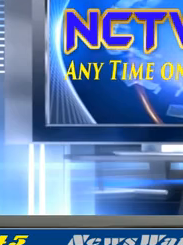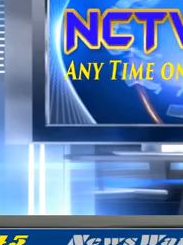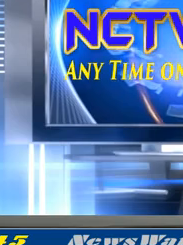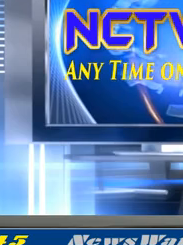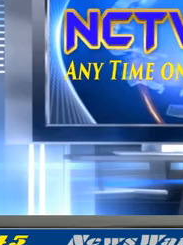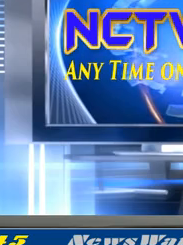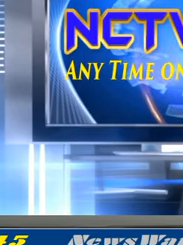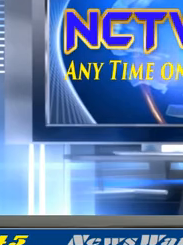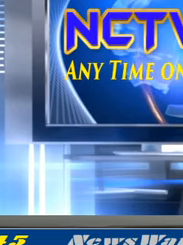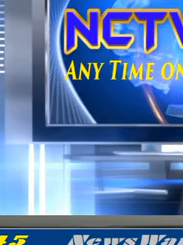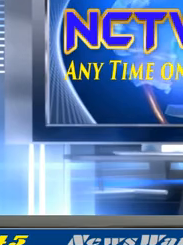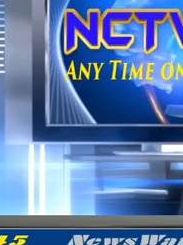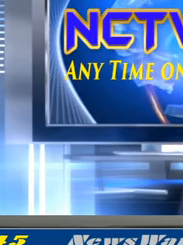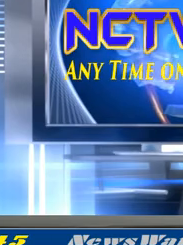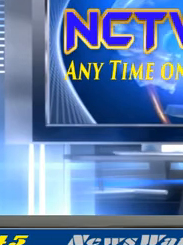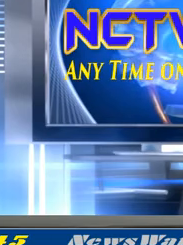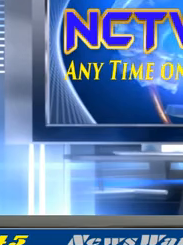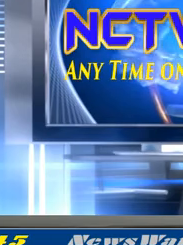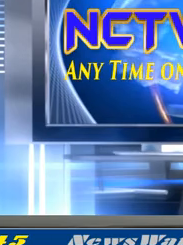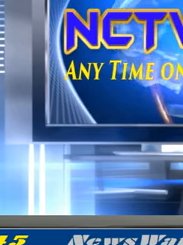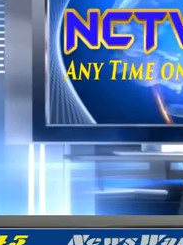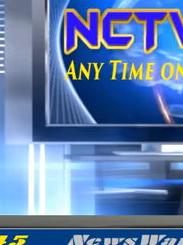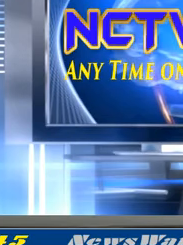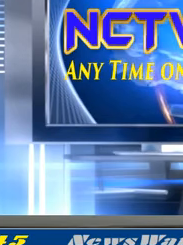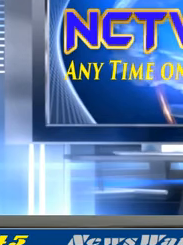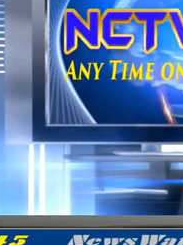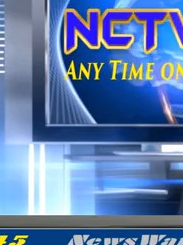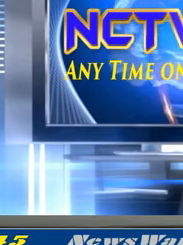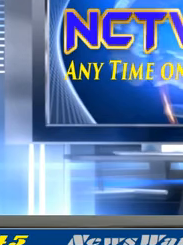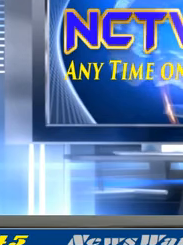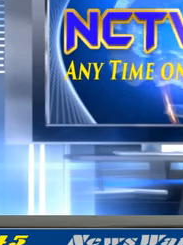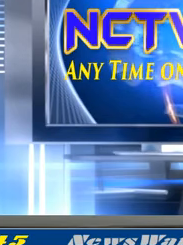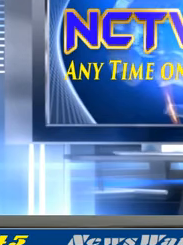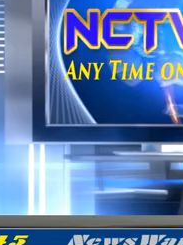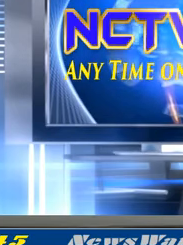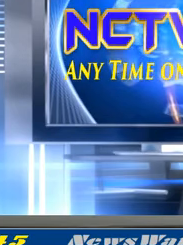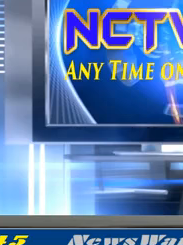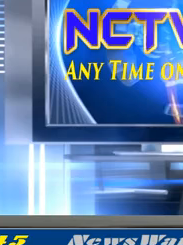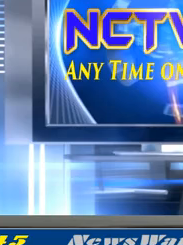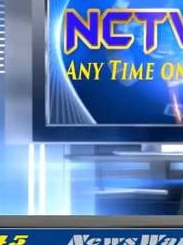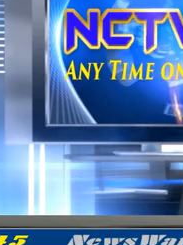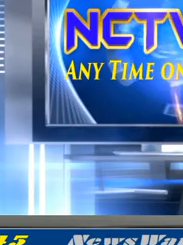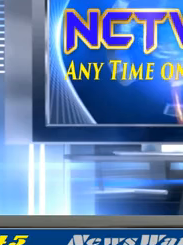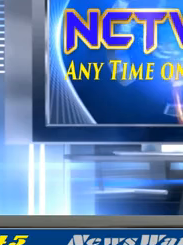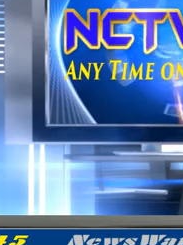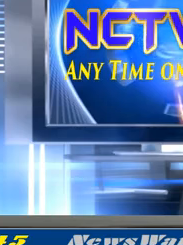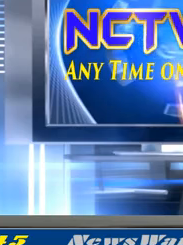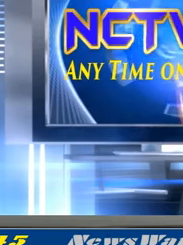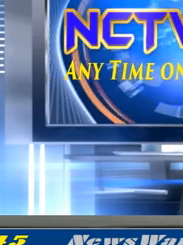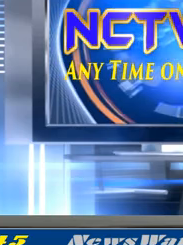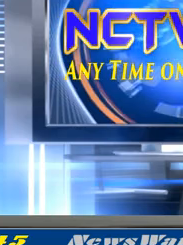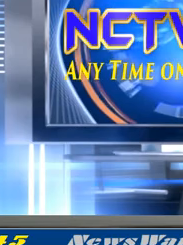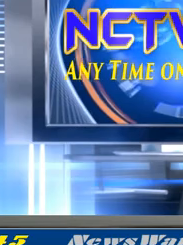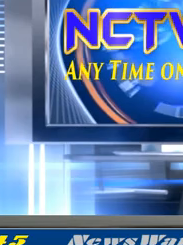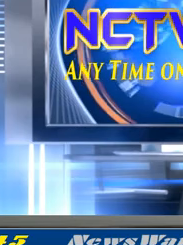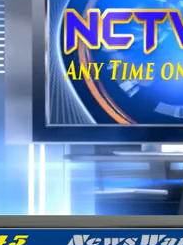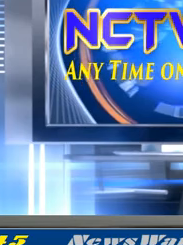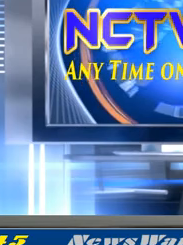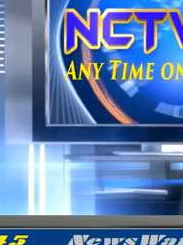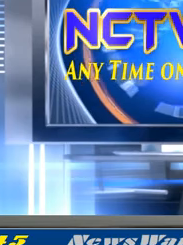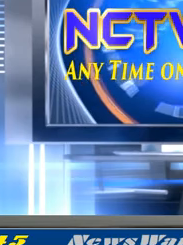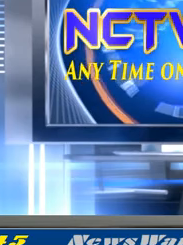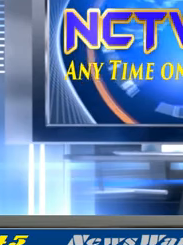of those, and I'm going to compare to what he said